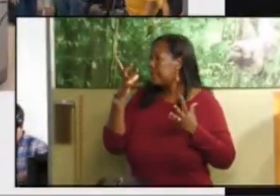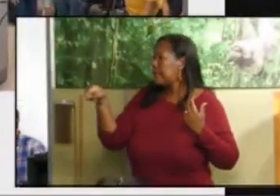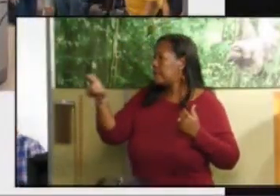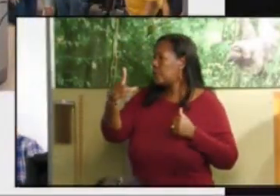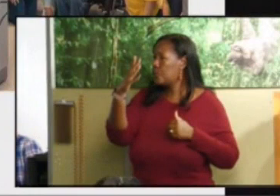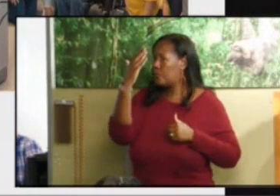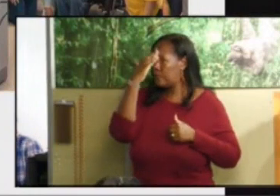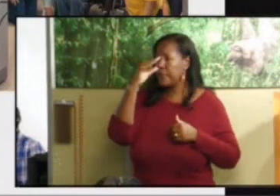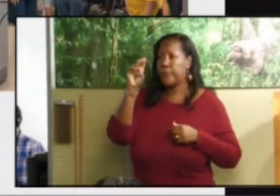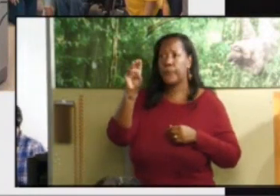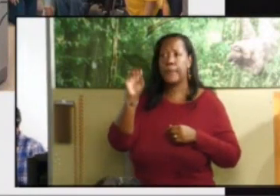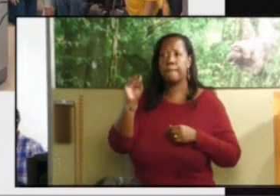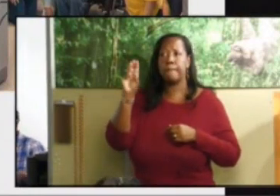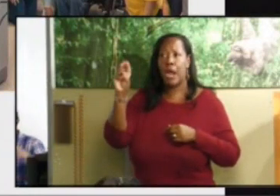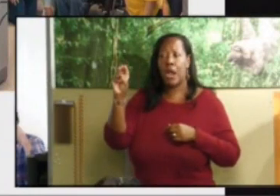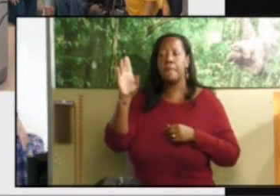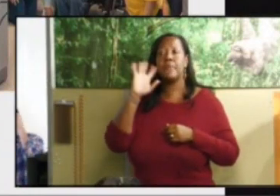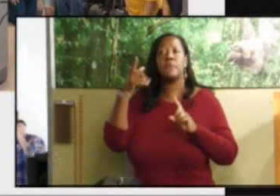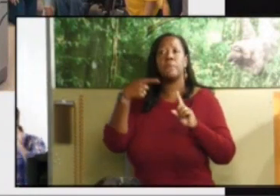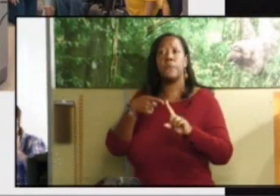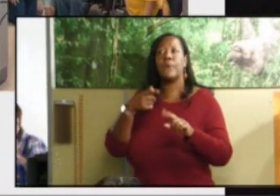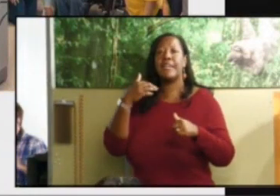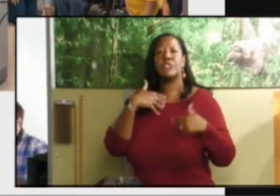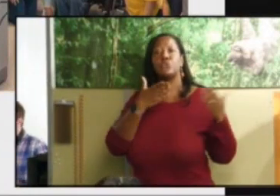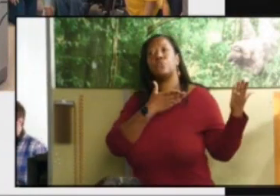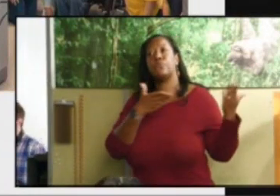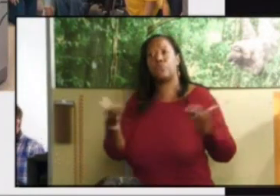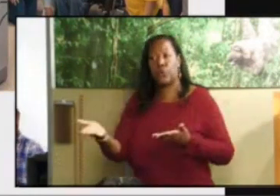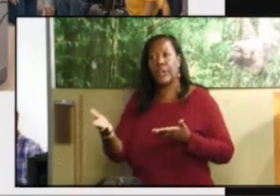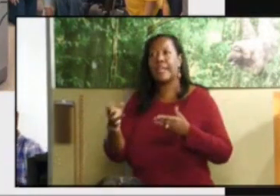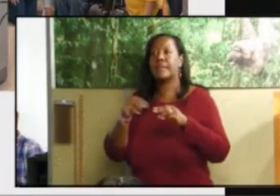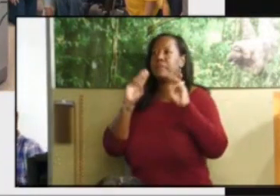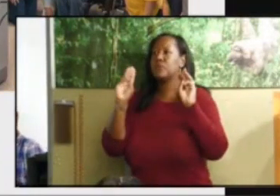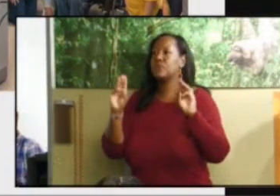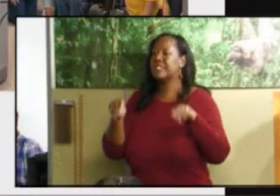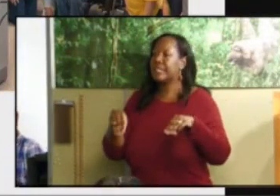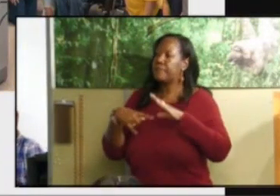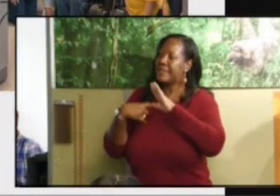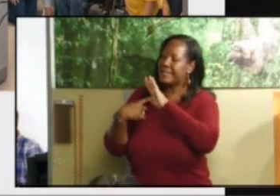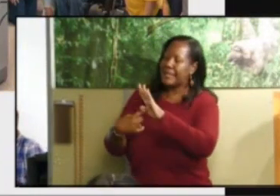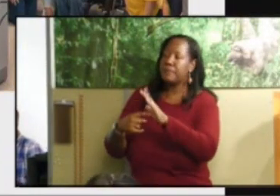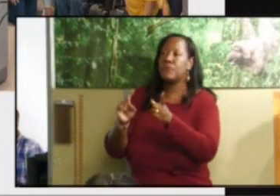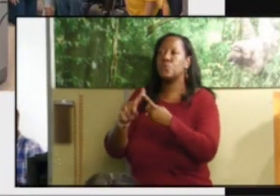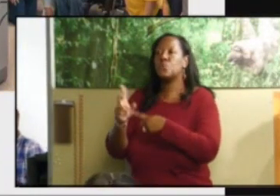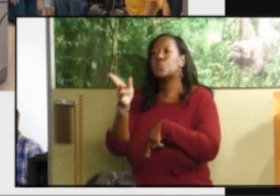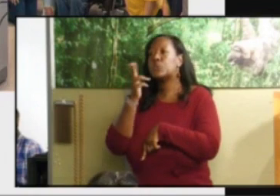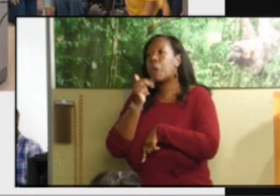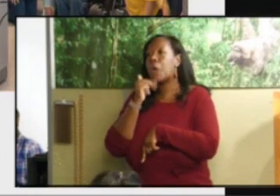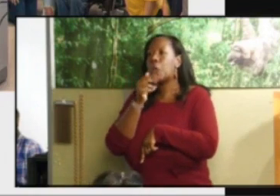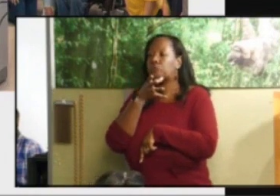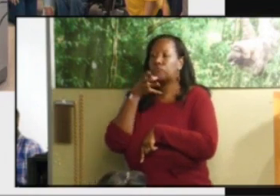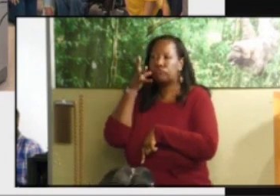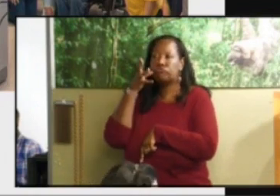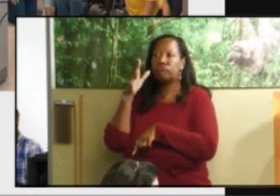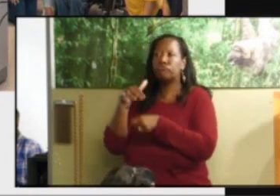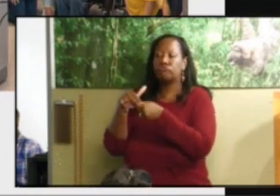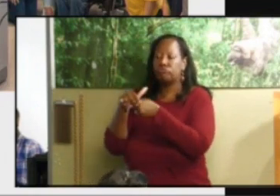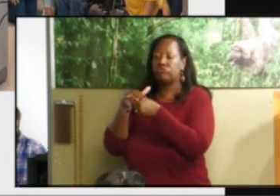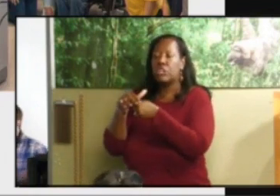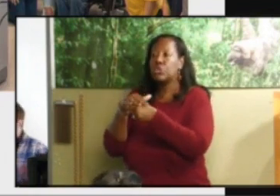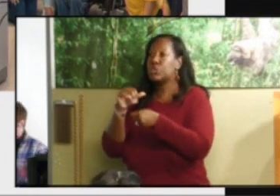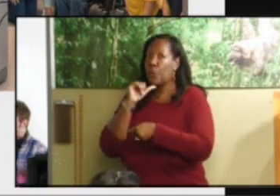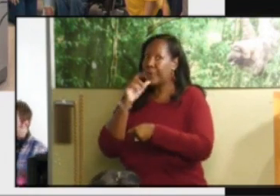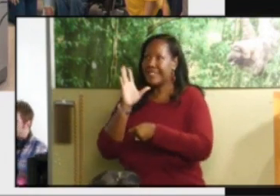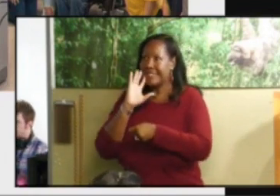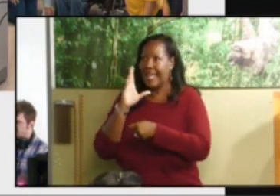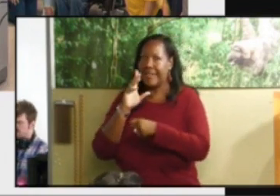their idea is to bring exhibitions to small town rural America and communities. So museums aren't in a museum setting. They're in